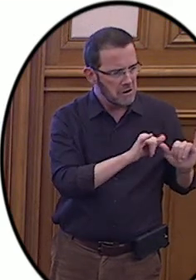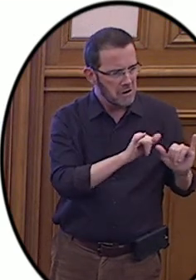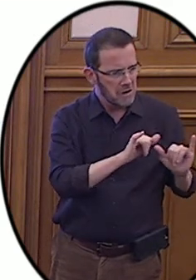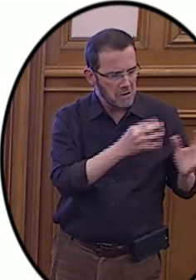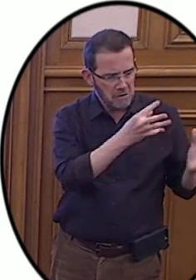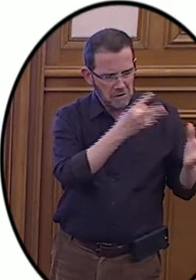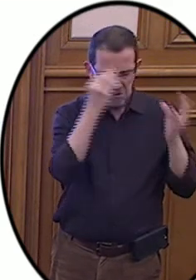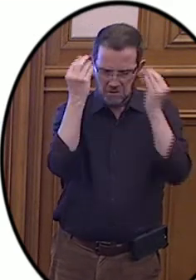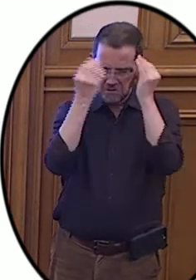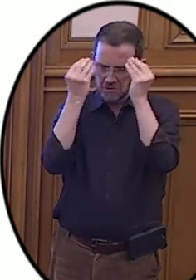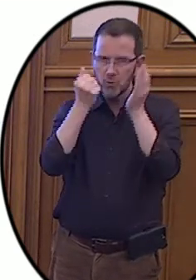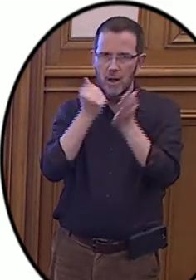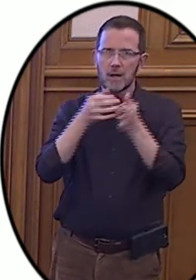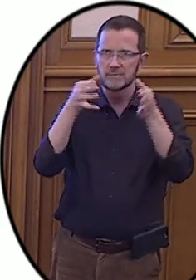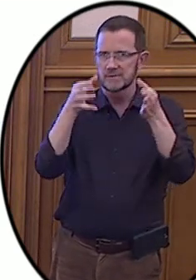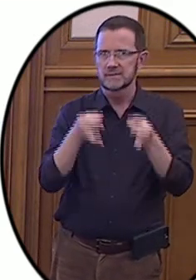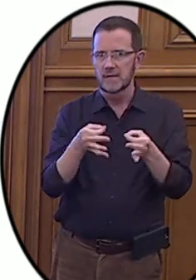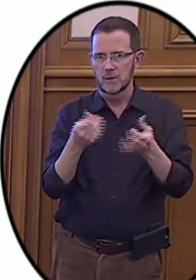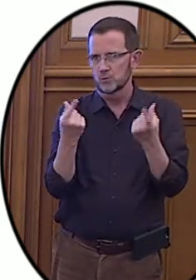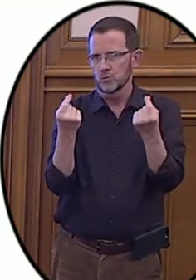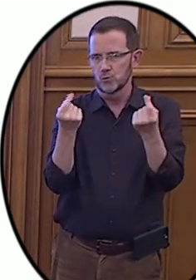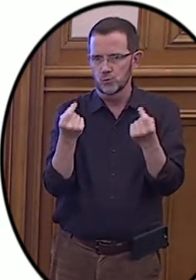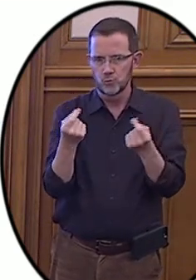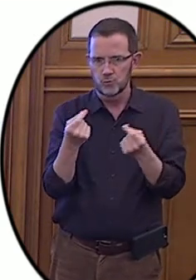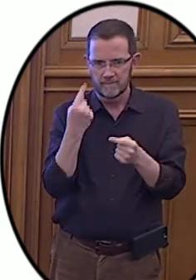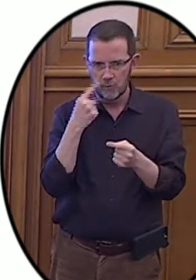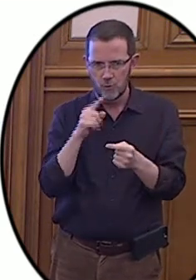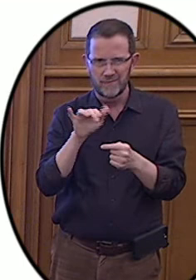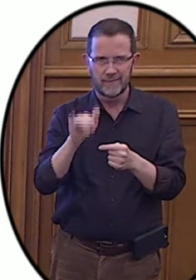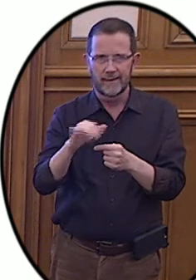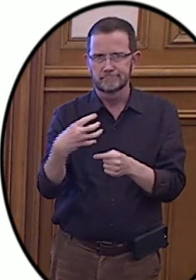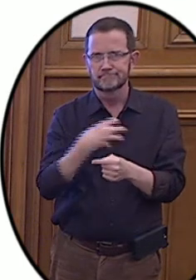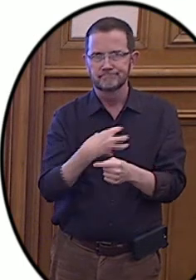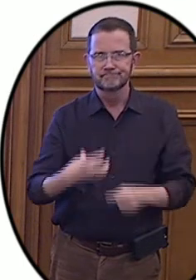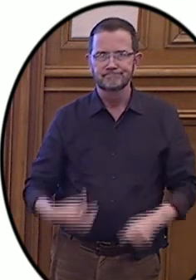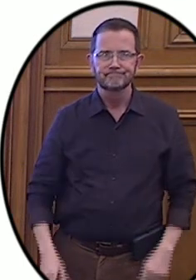the requirements for reasonable accommodations in housing.